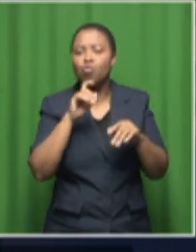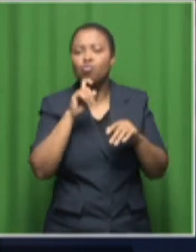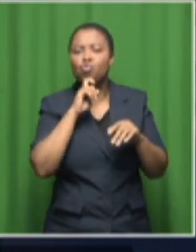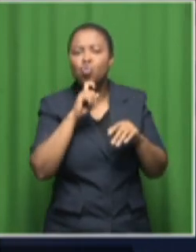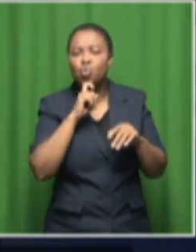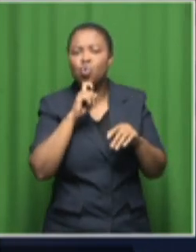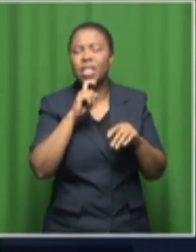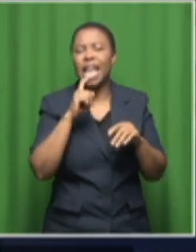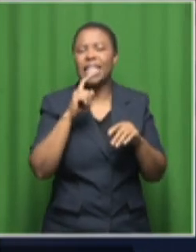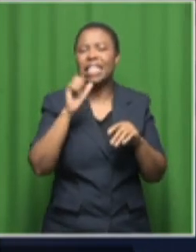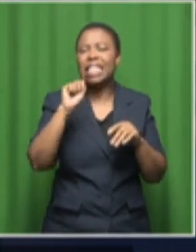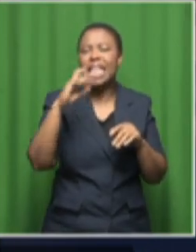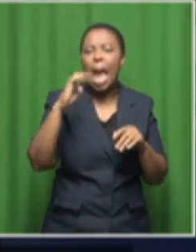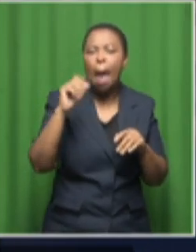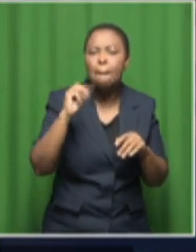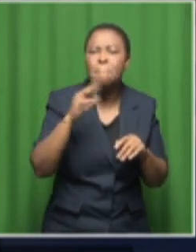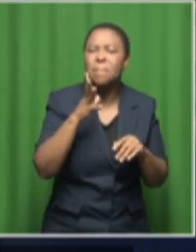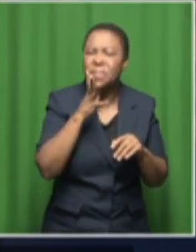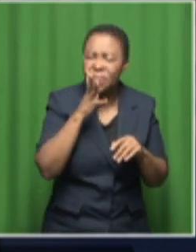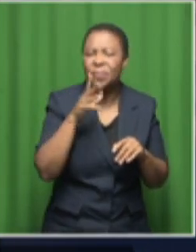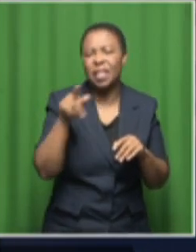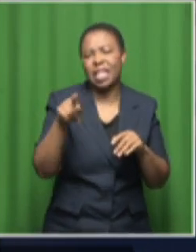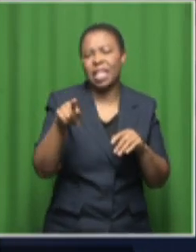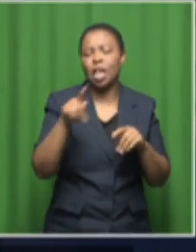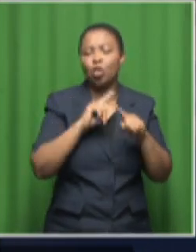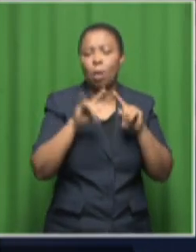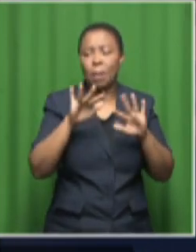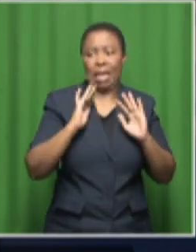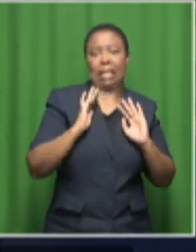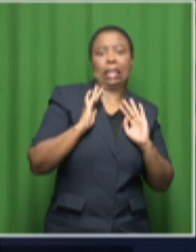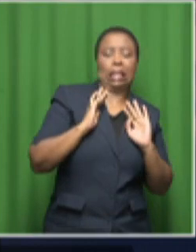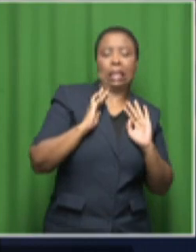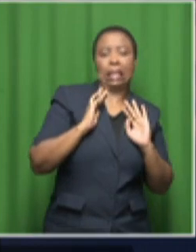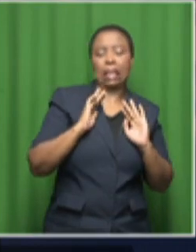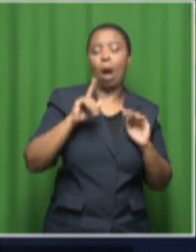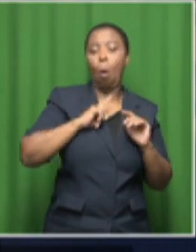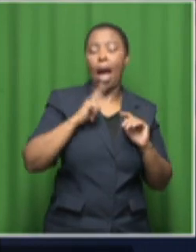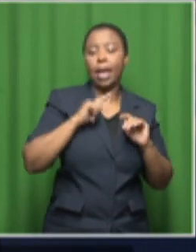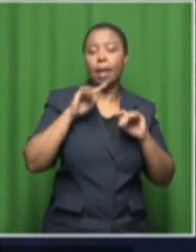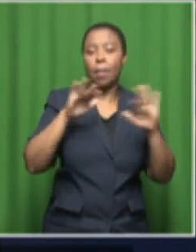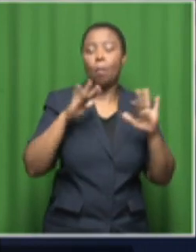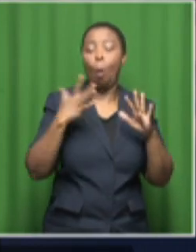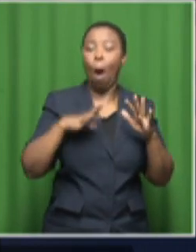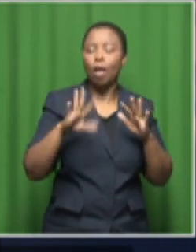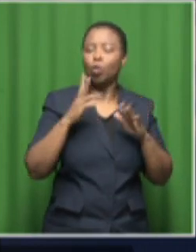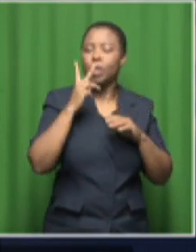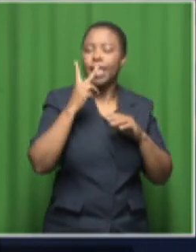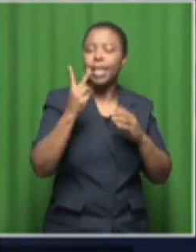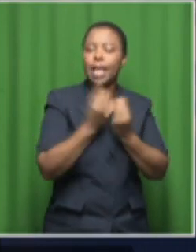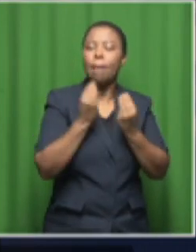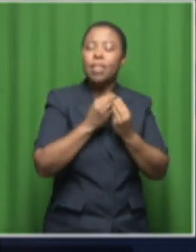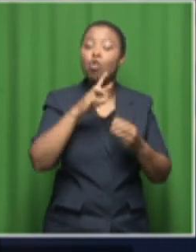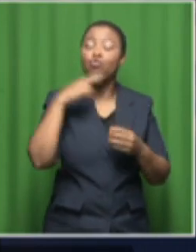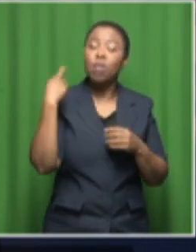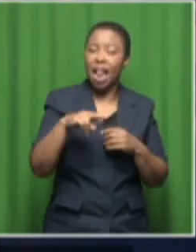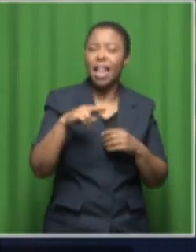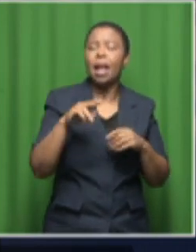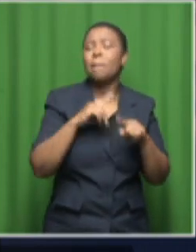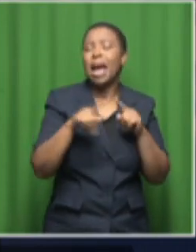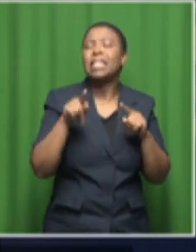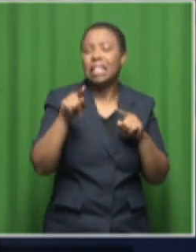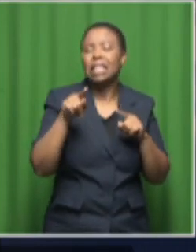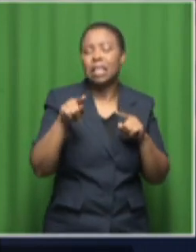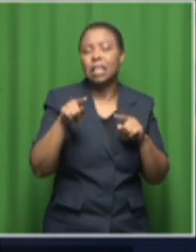flakiness. And that can result in a sense of despondency for users who are going there looking for substance. Okay. So that's really the problem